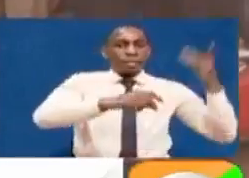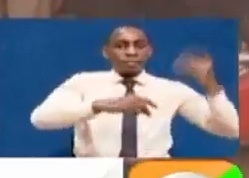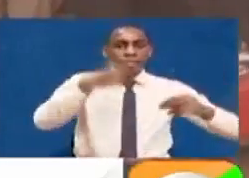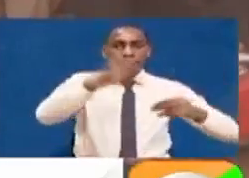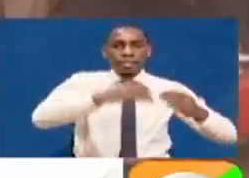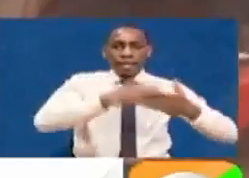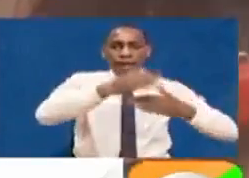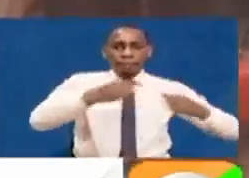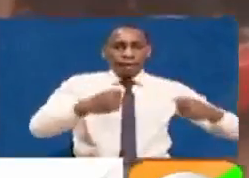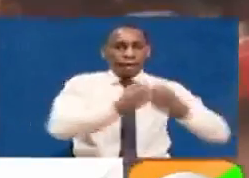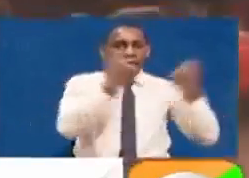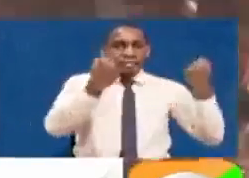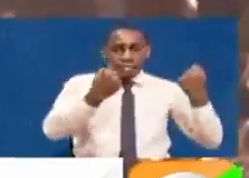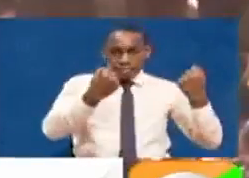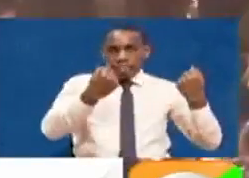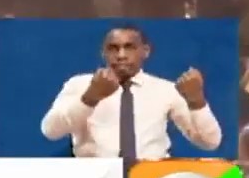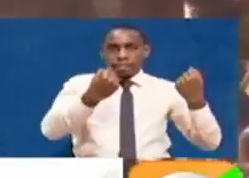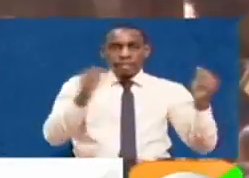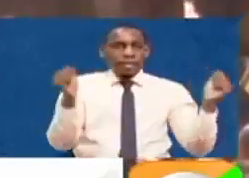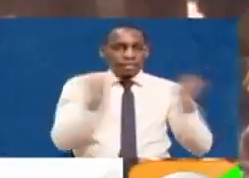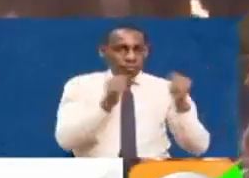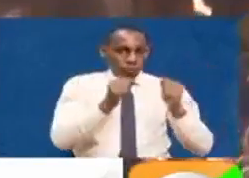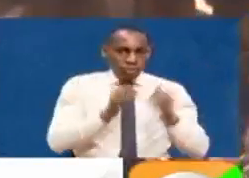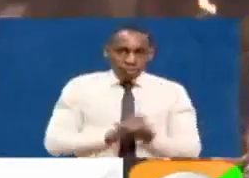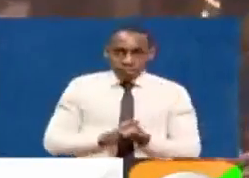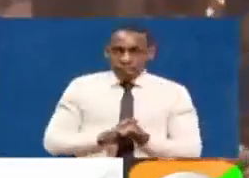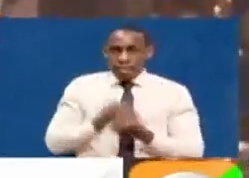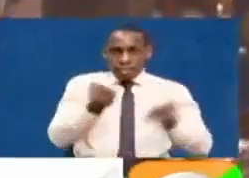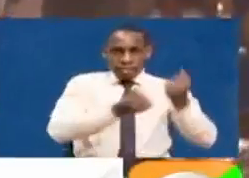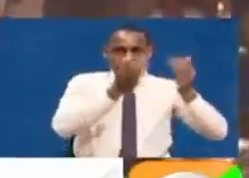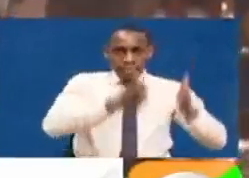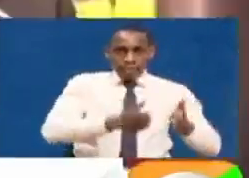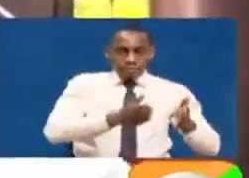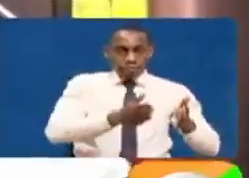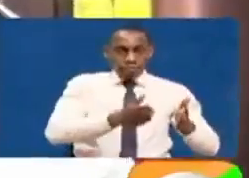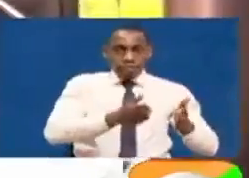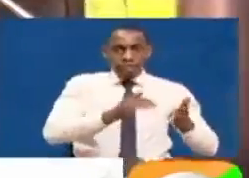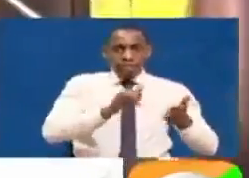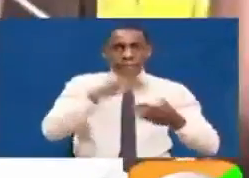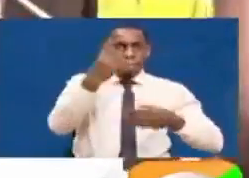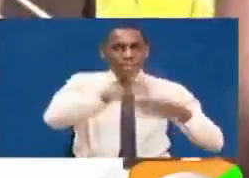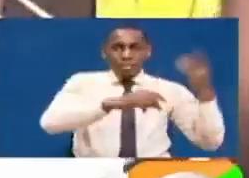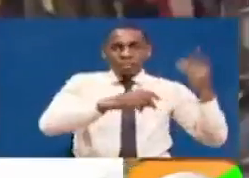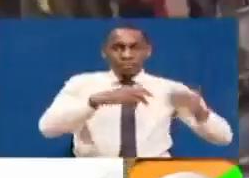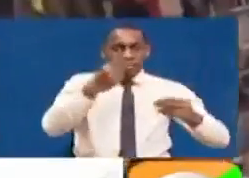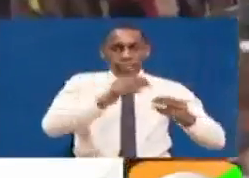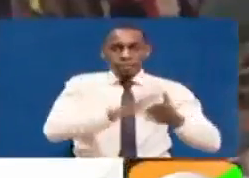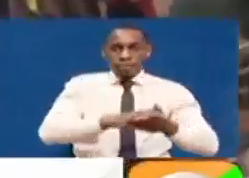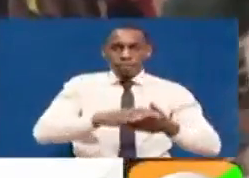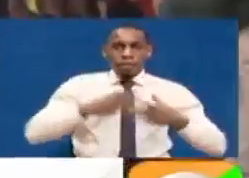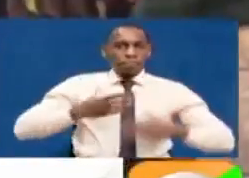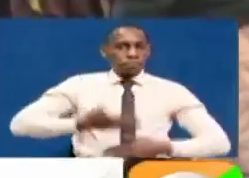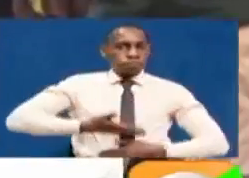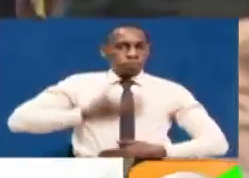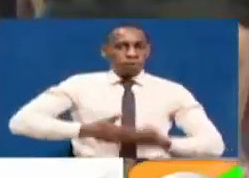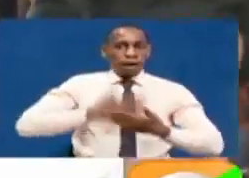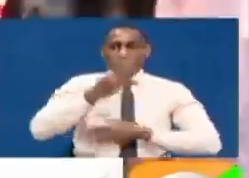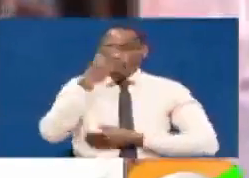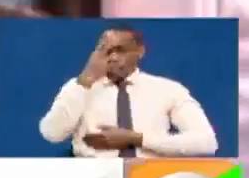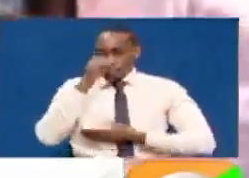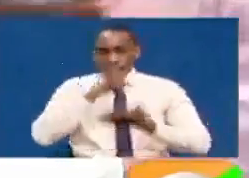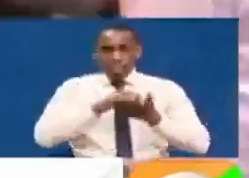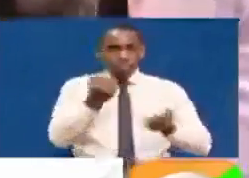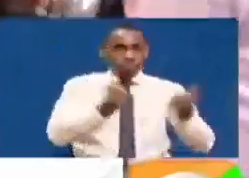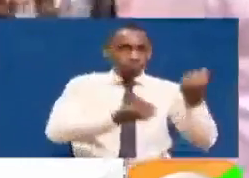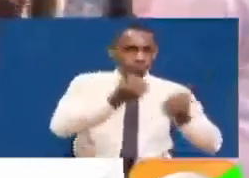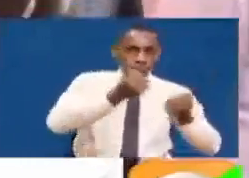after causing an accident near Majengo Estate in Nanyuki. The driver of the saloon car was beaten by an angry mob after he was suspected